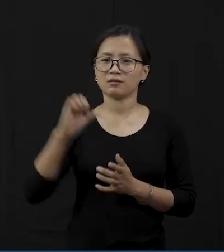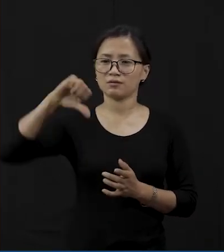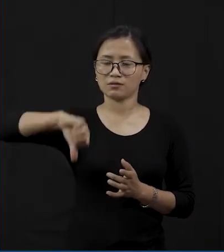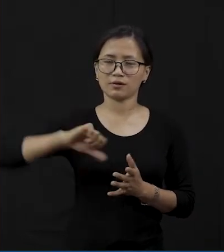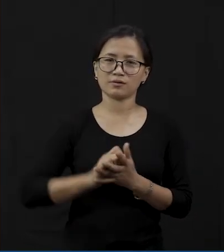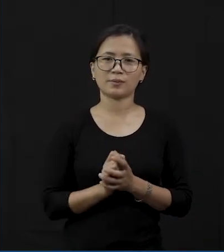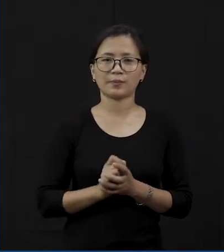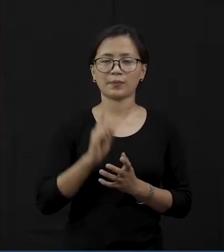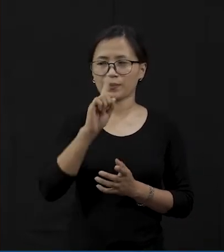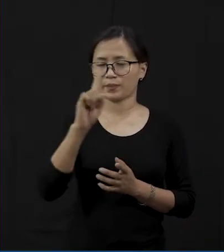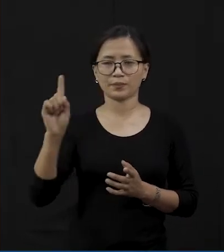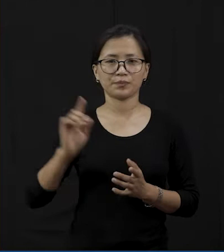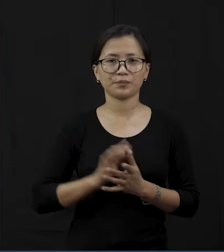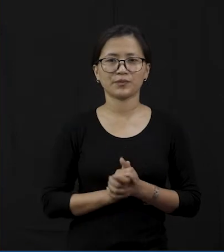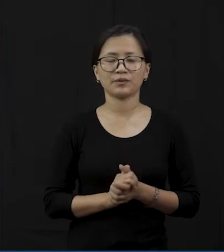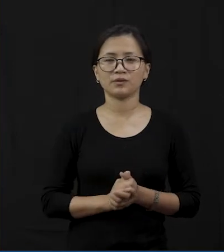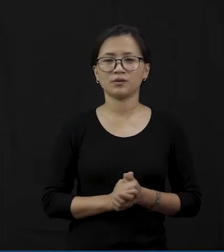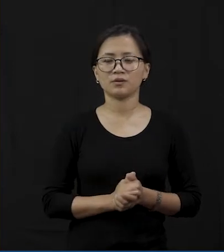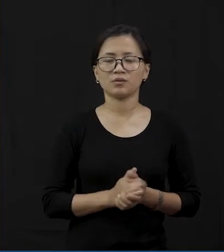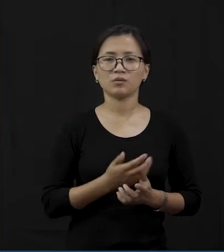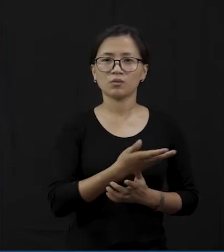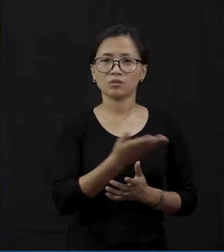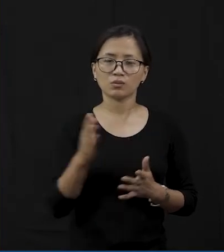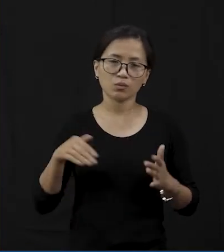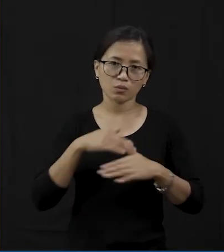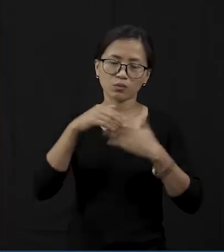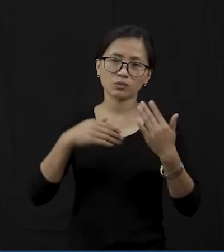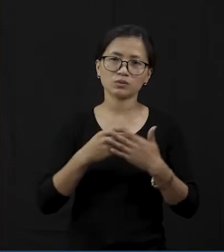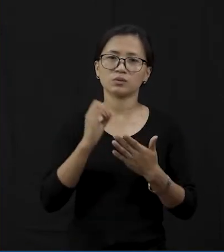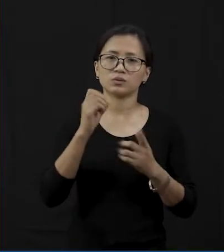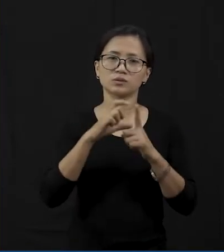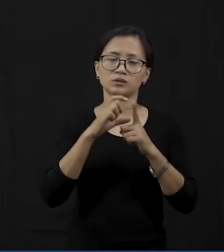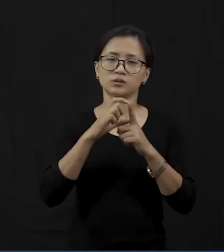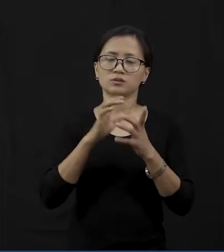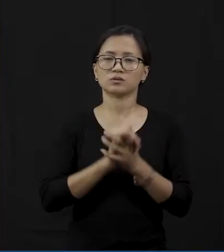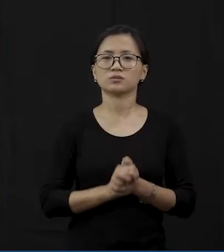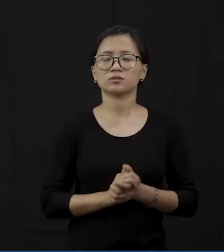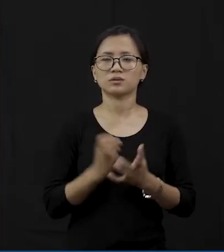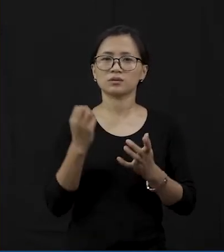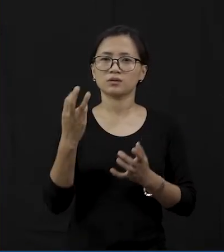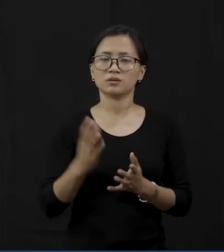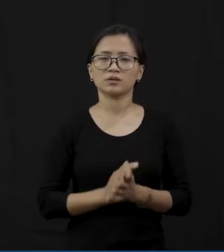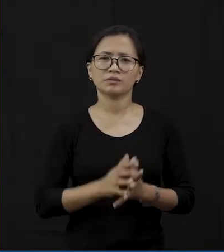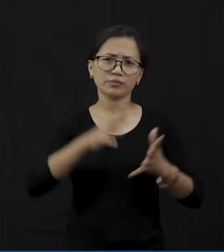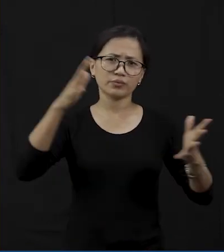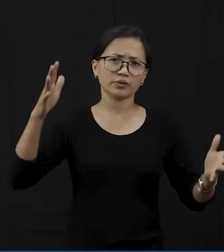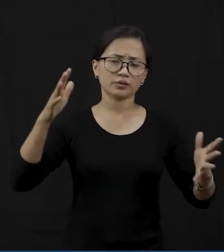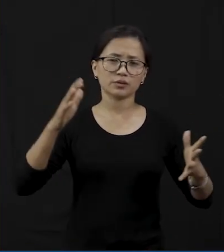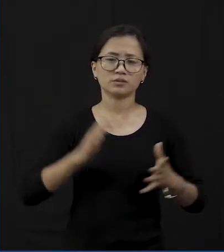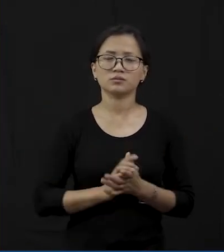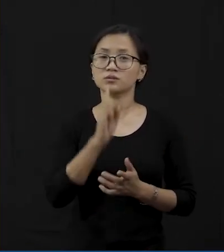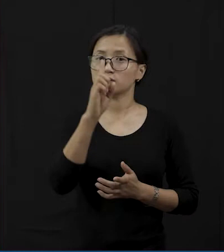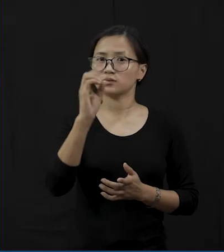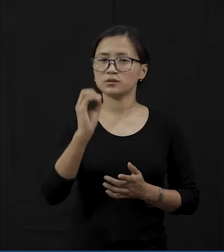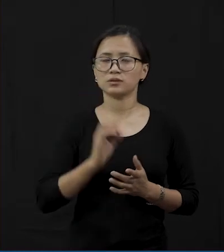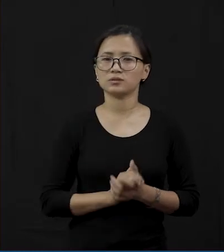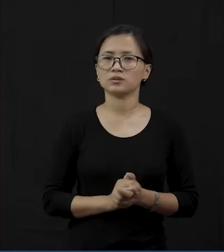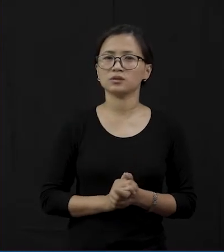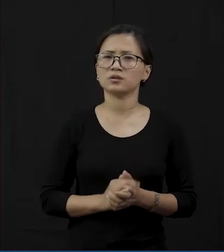9, and 11, these are all odd numbers. But when it comes to bigger than 10,